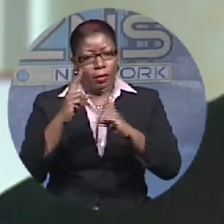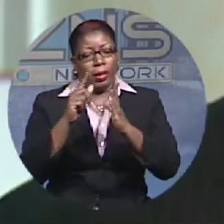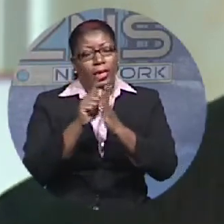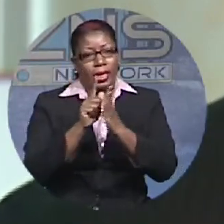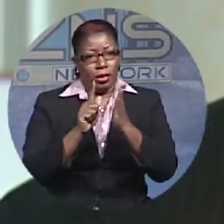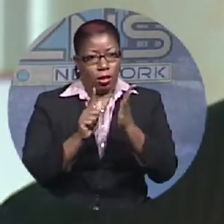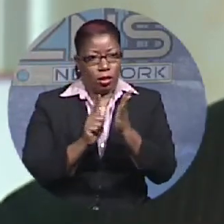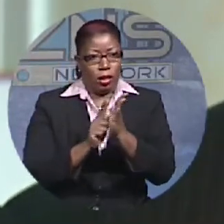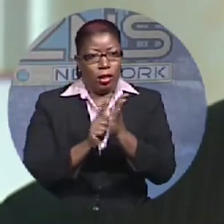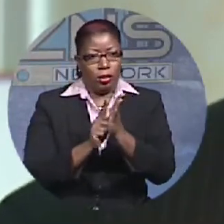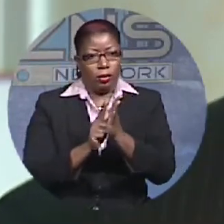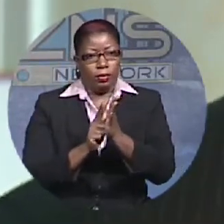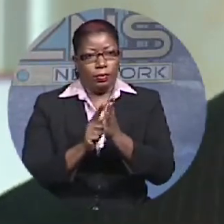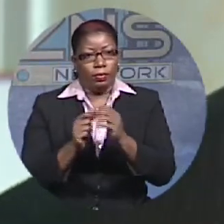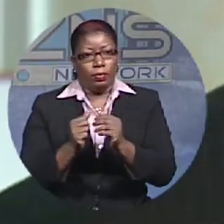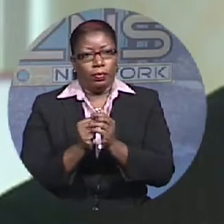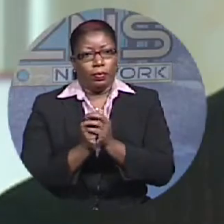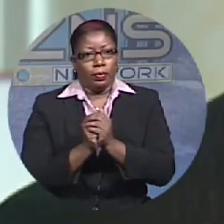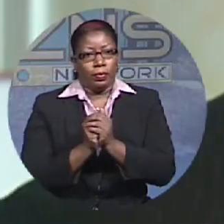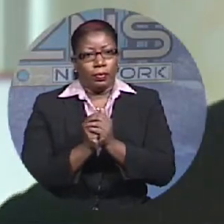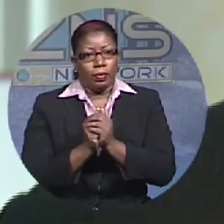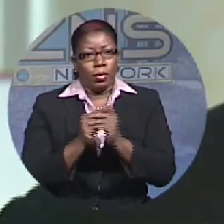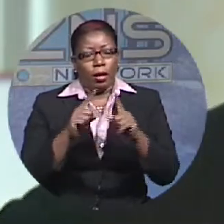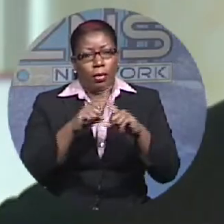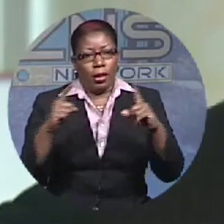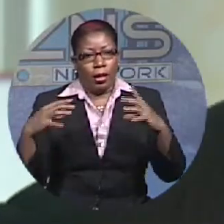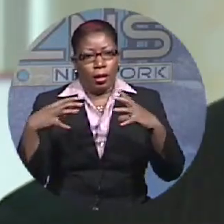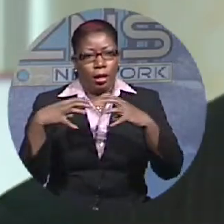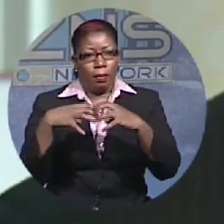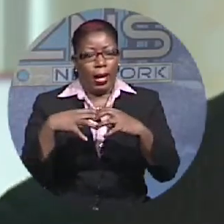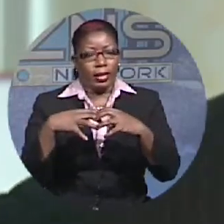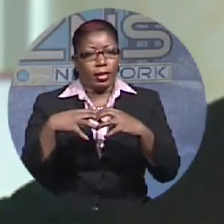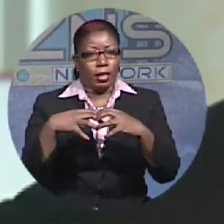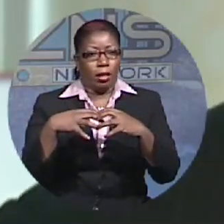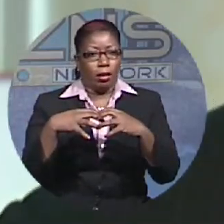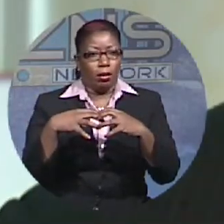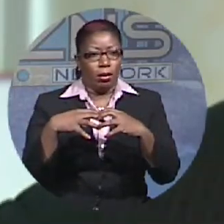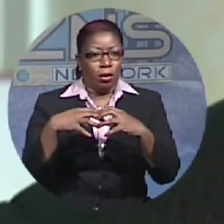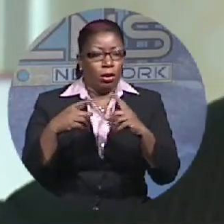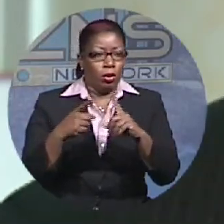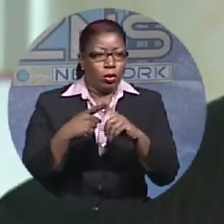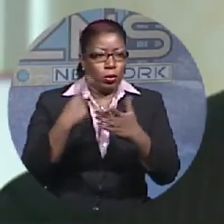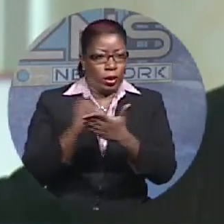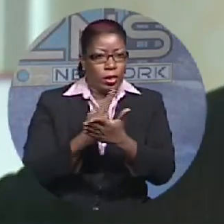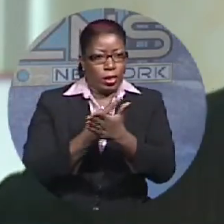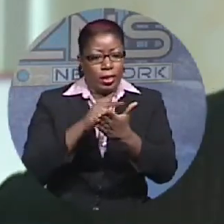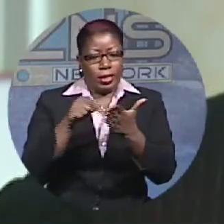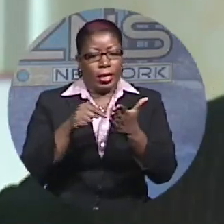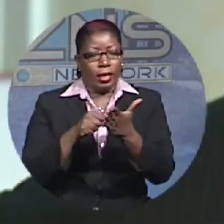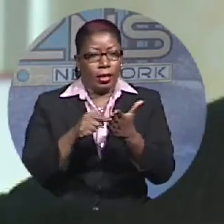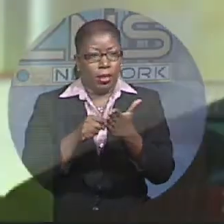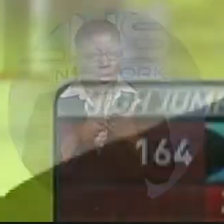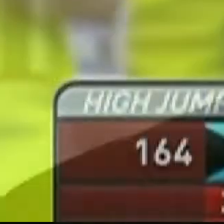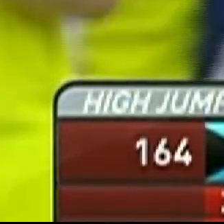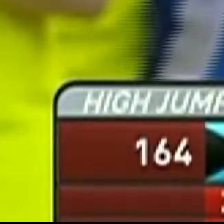legislative and regulatory framework, but the capacity to address these things.